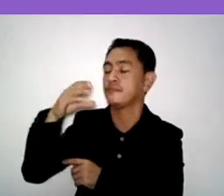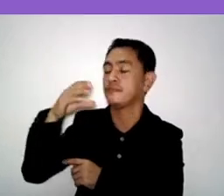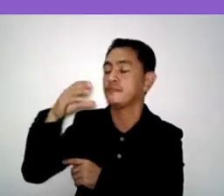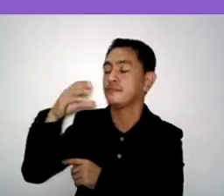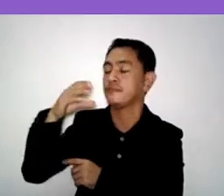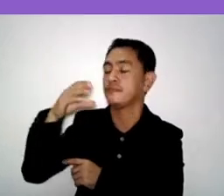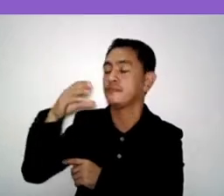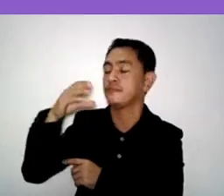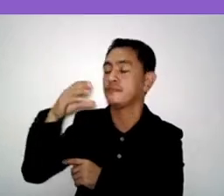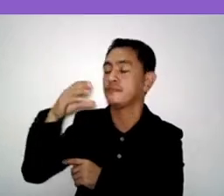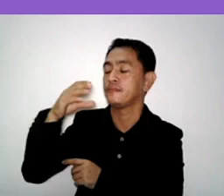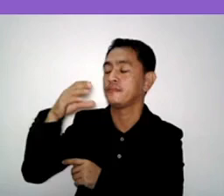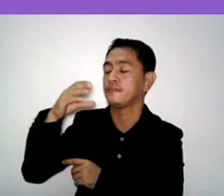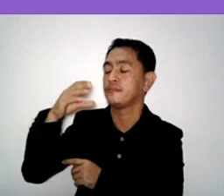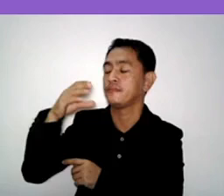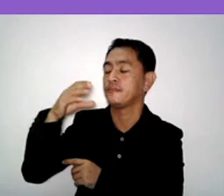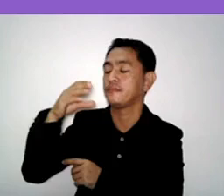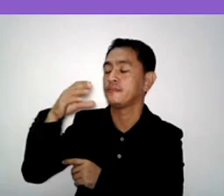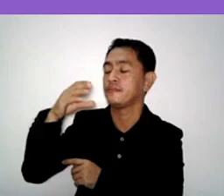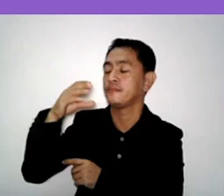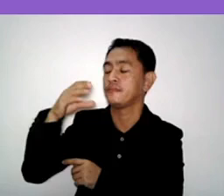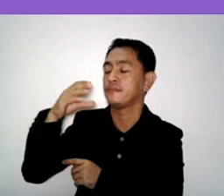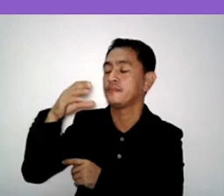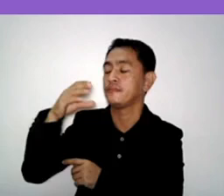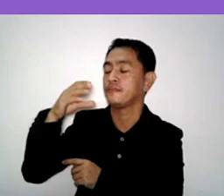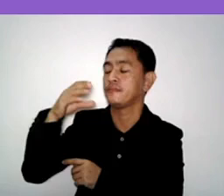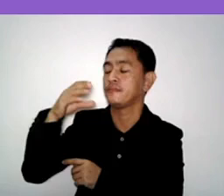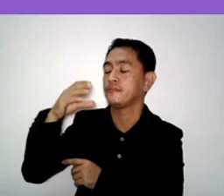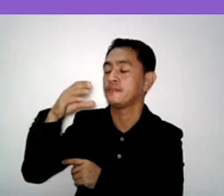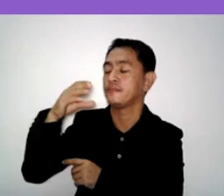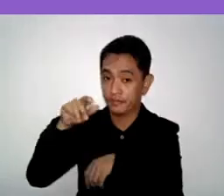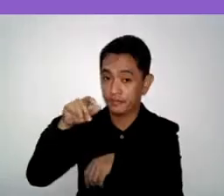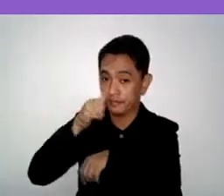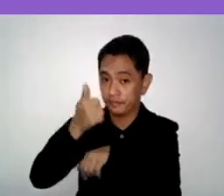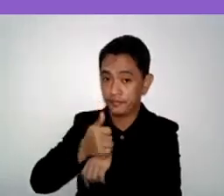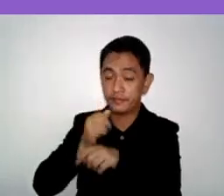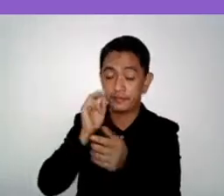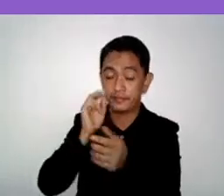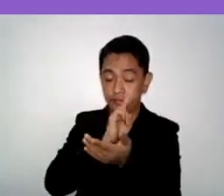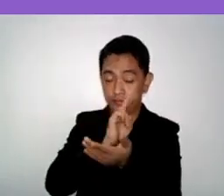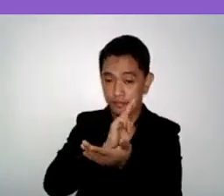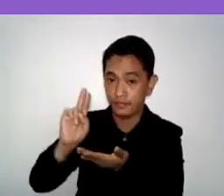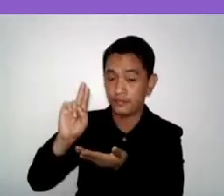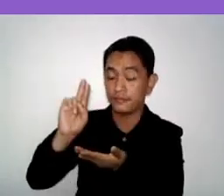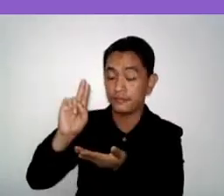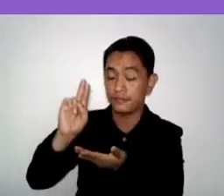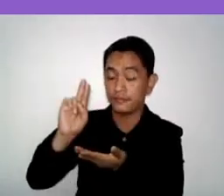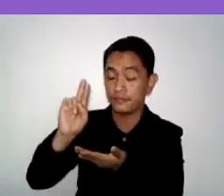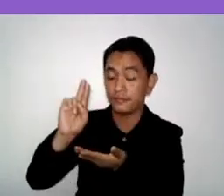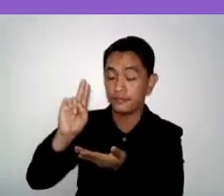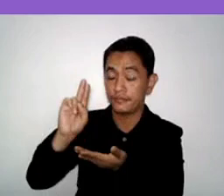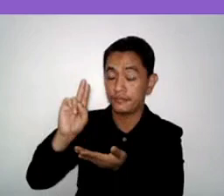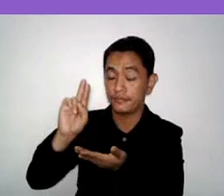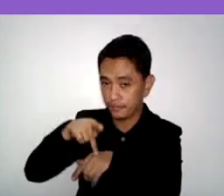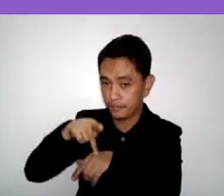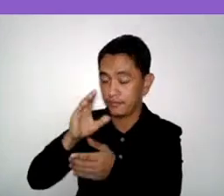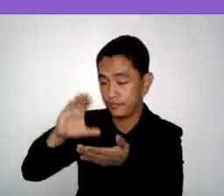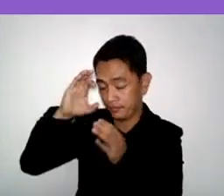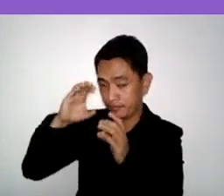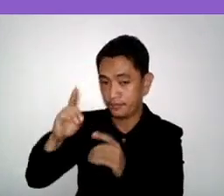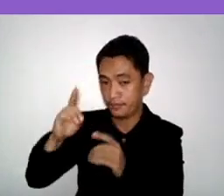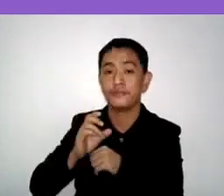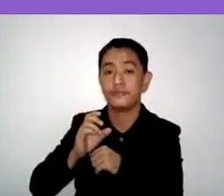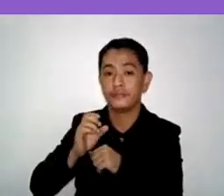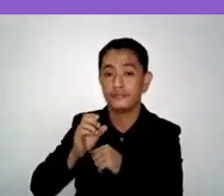SID Chief Jose Tuguinayo Jr., our partner, Microsoft Philippines, Philippine Dyslexia